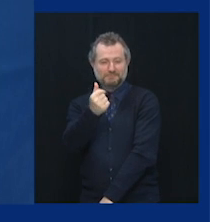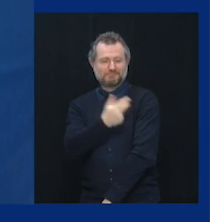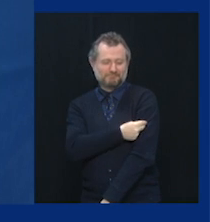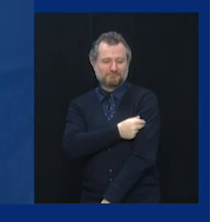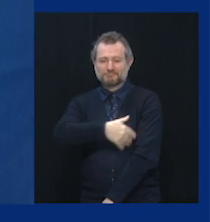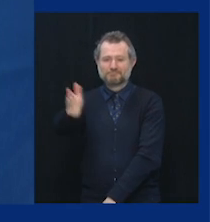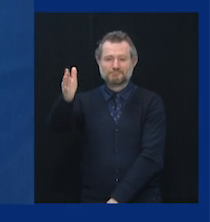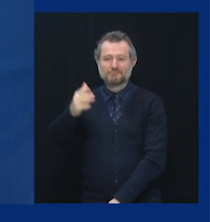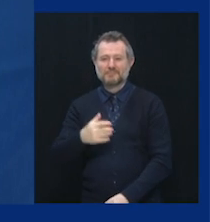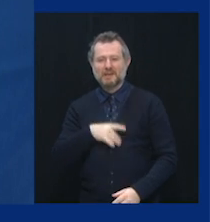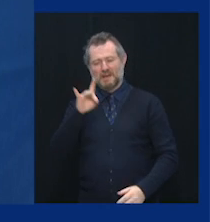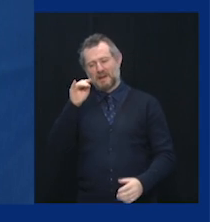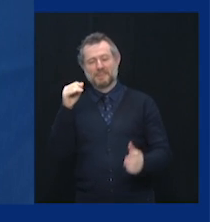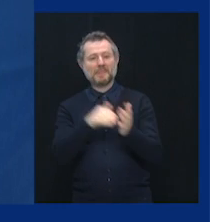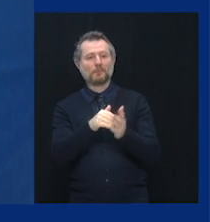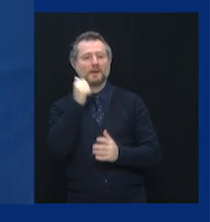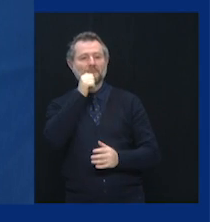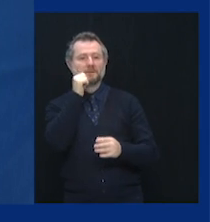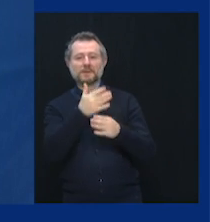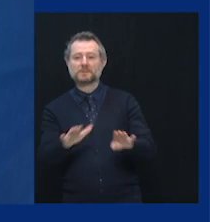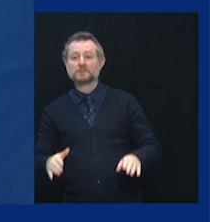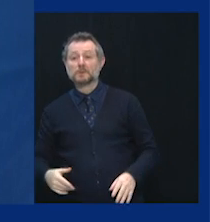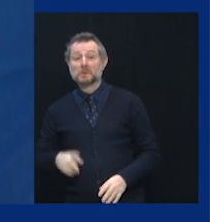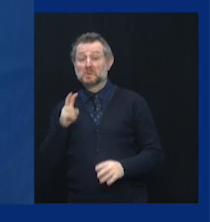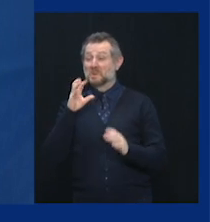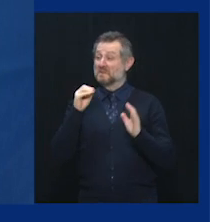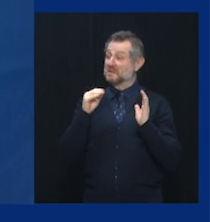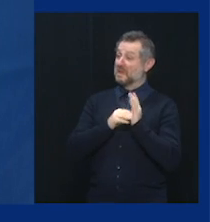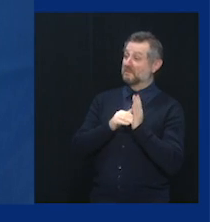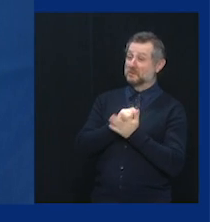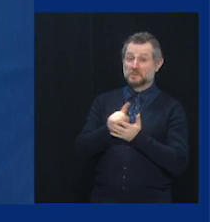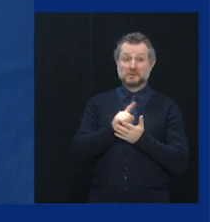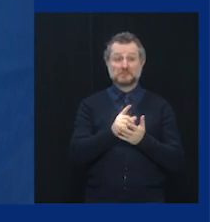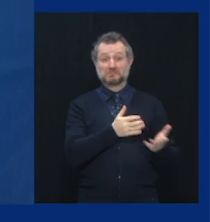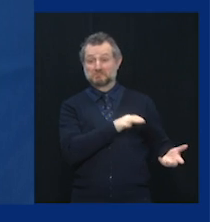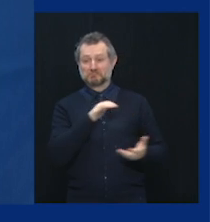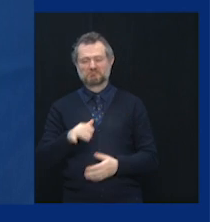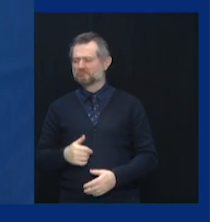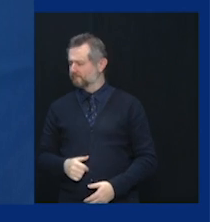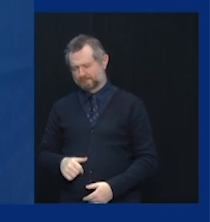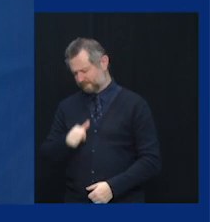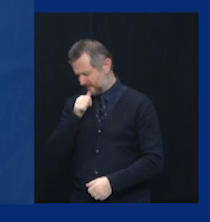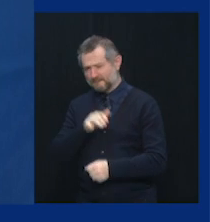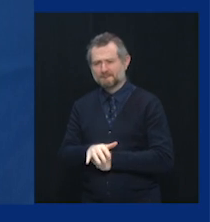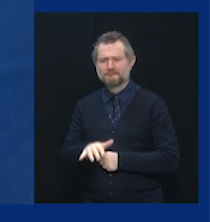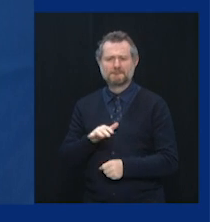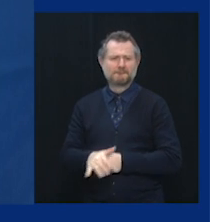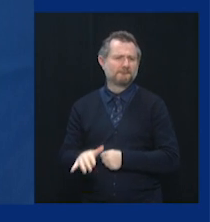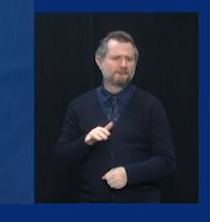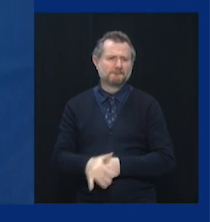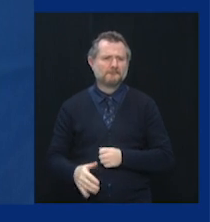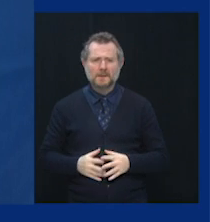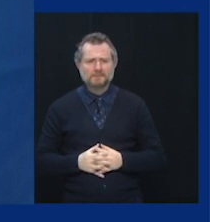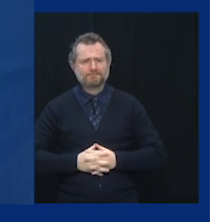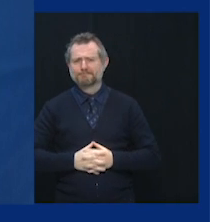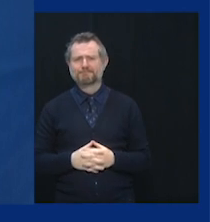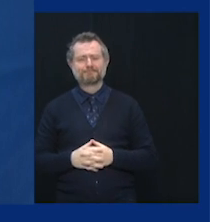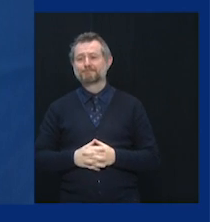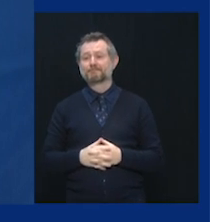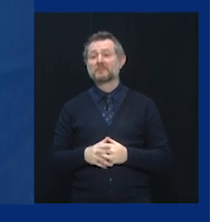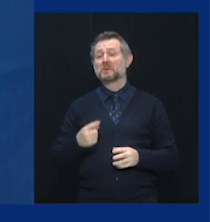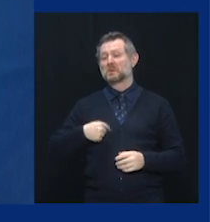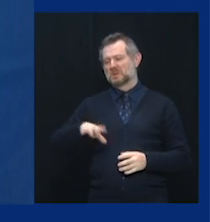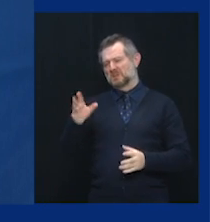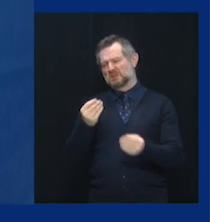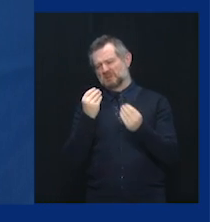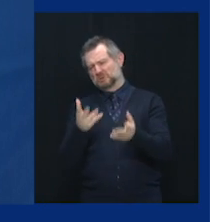day, 250,000 doses per week is not enough. And in truth, we can be doing